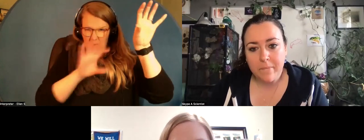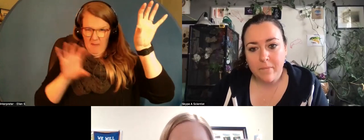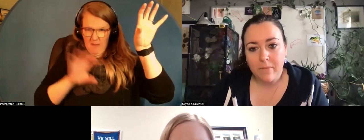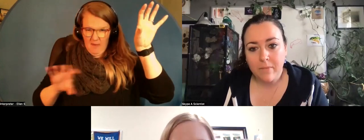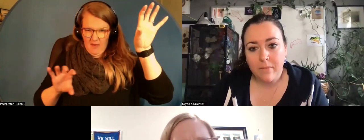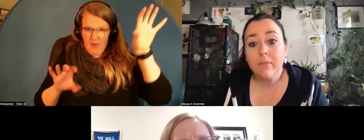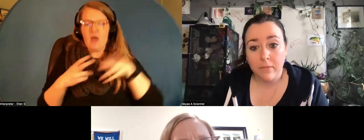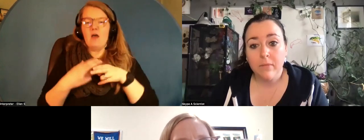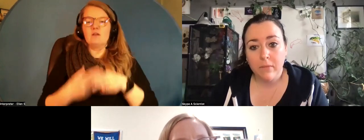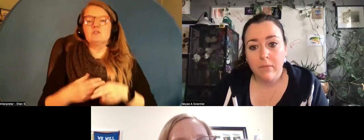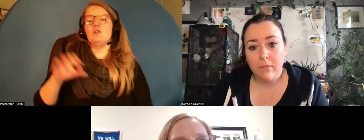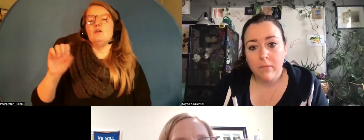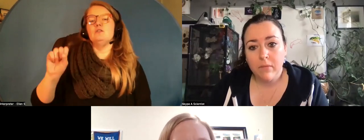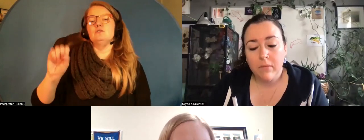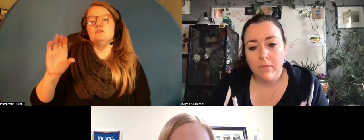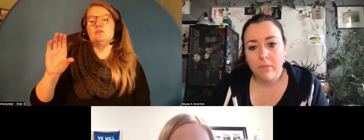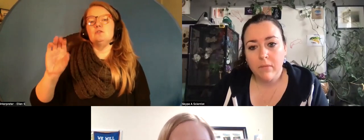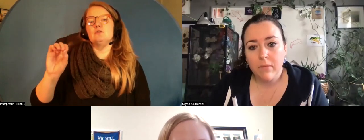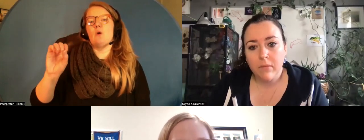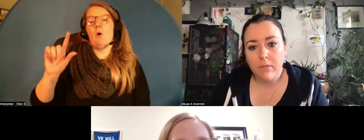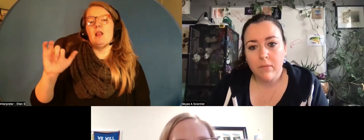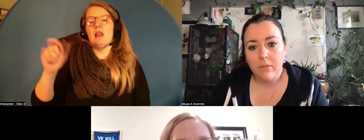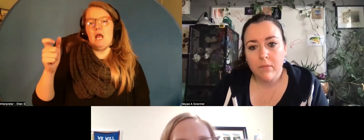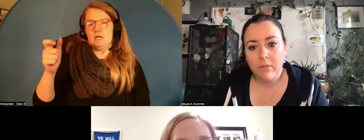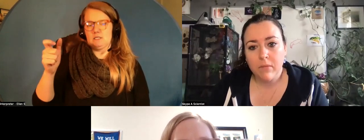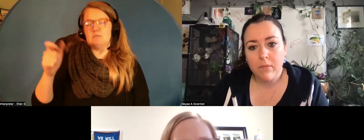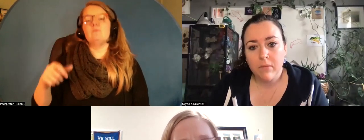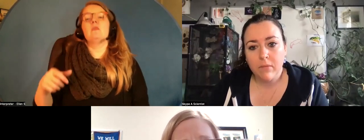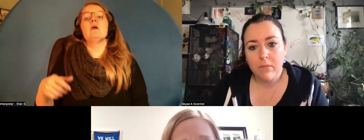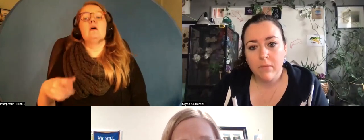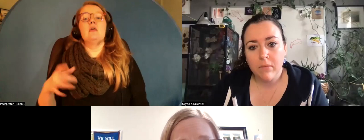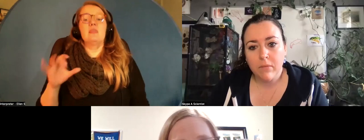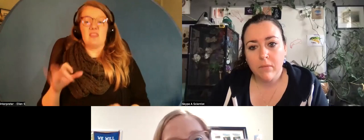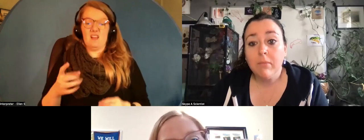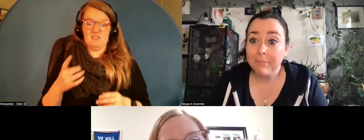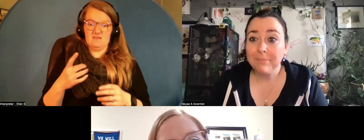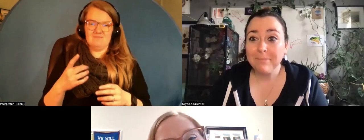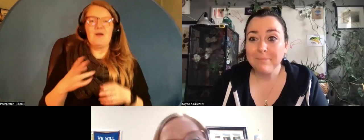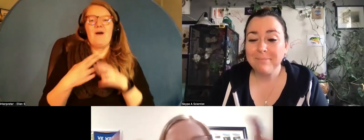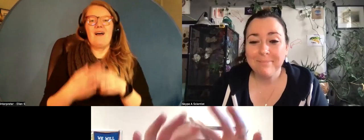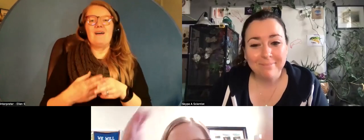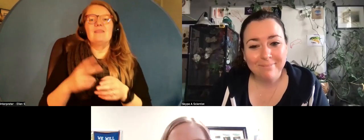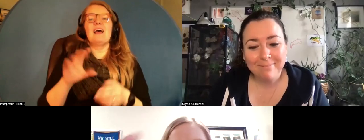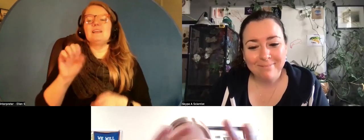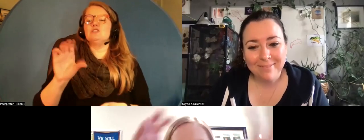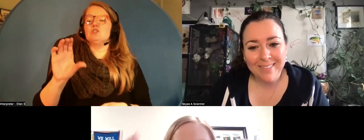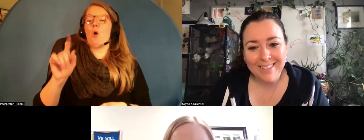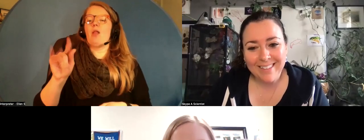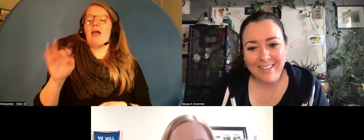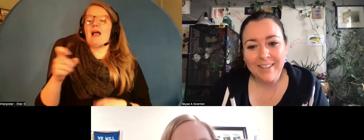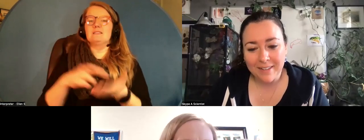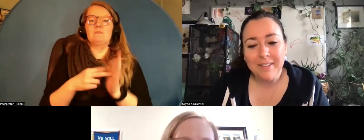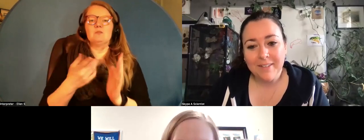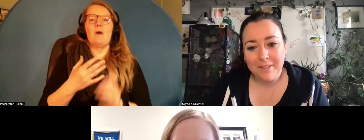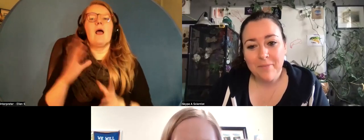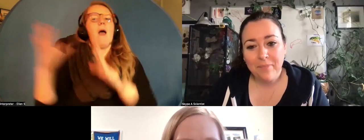called the Scolex. And the Scolex of this one tapeworm we named, it means pillow head. It just looks like it has a big pillow